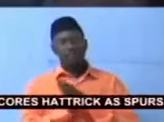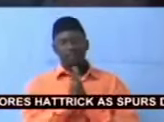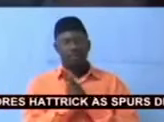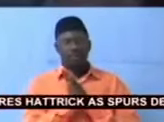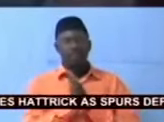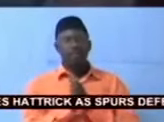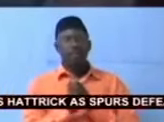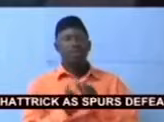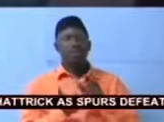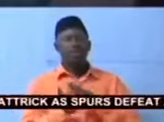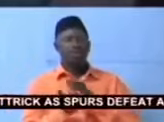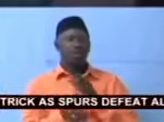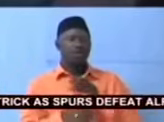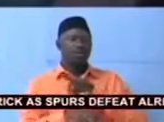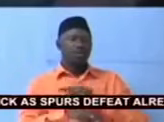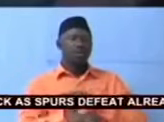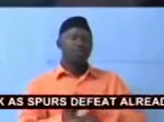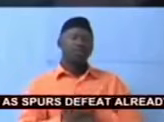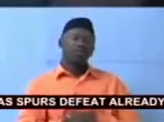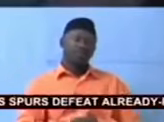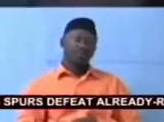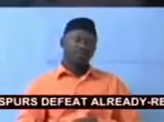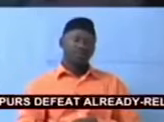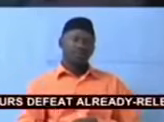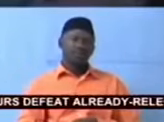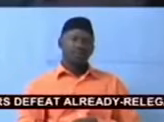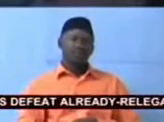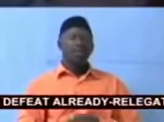Yes, but this happened 5 to 6 years ago.